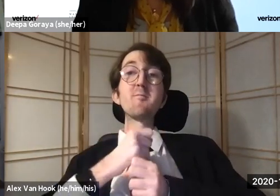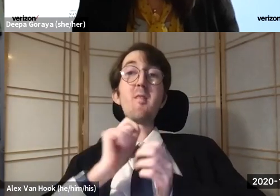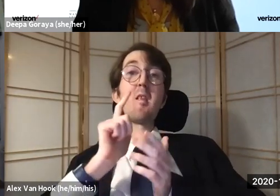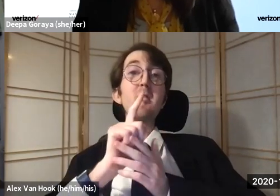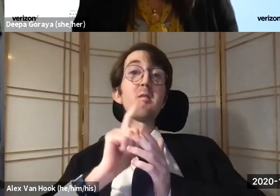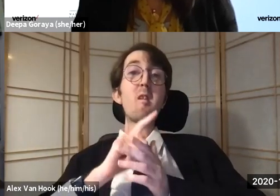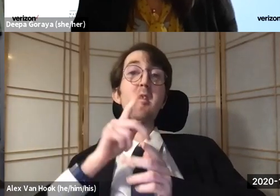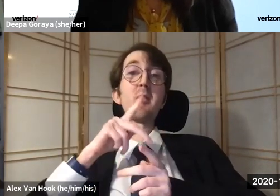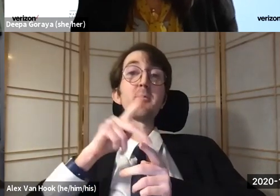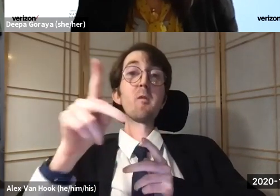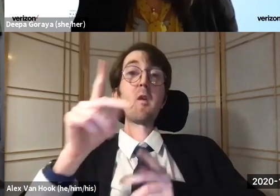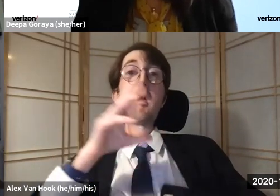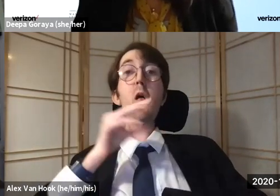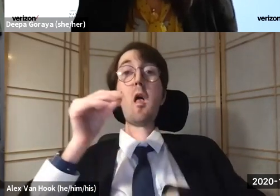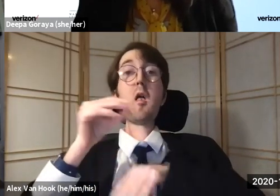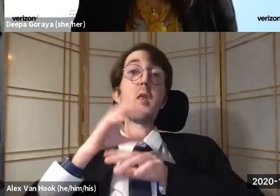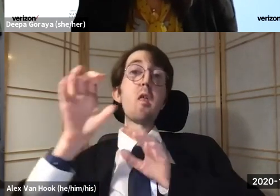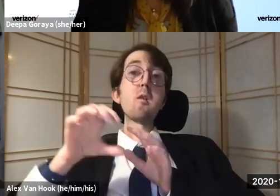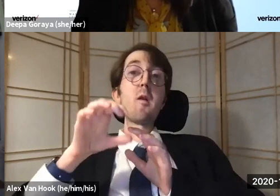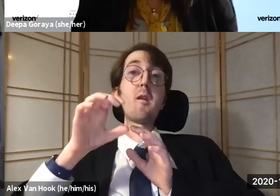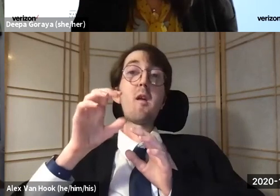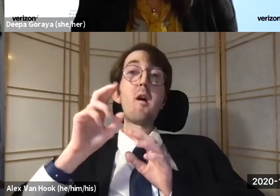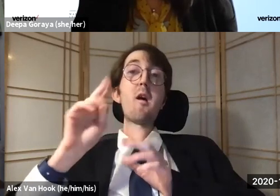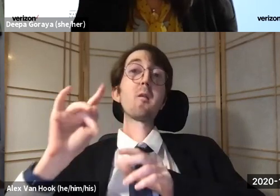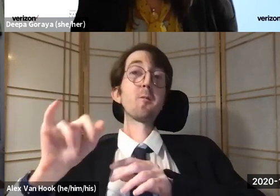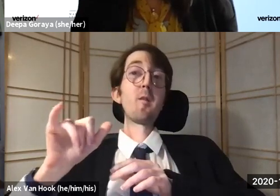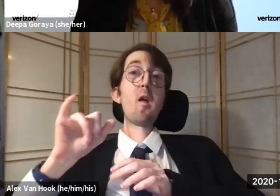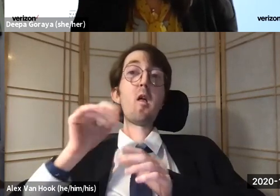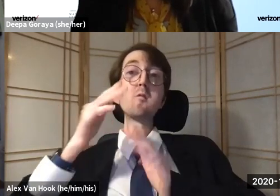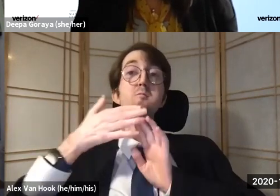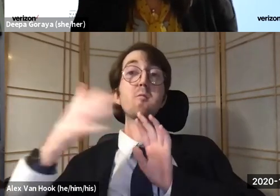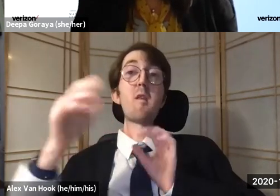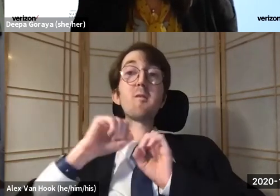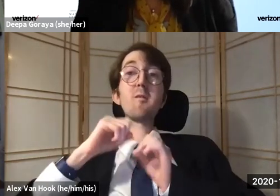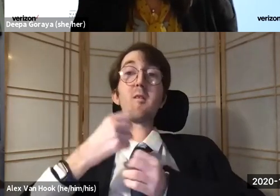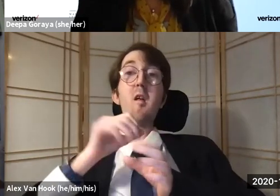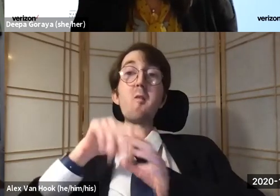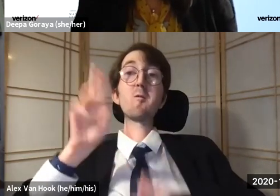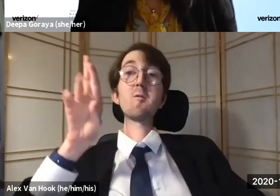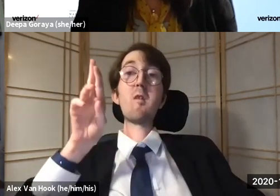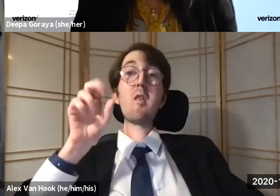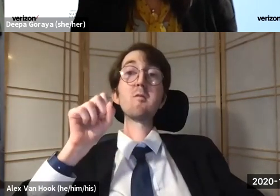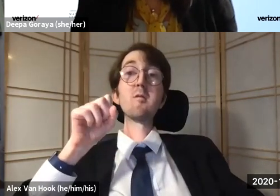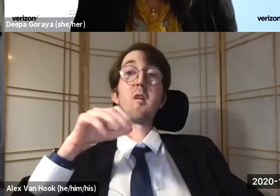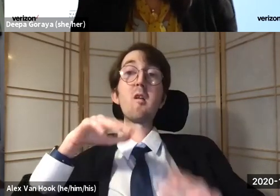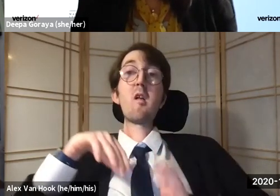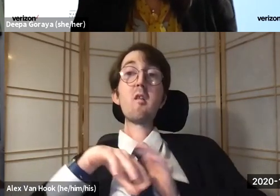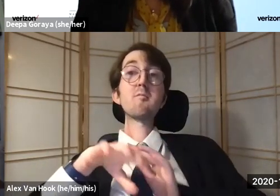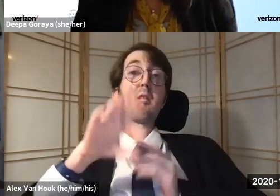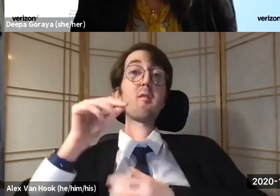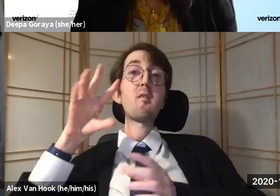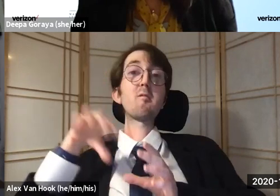accommodations that they would need. In an effort to make the legal profession and consequently and ultimately the rest